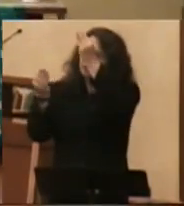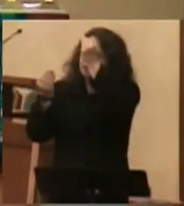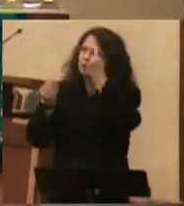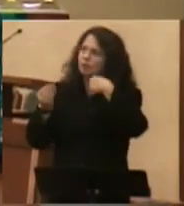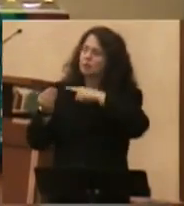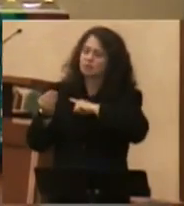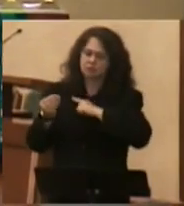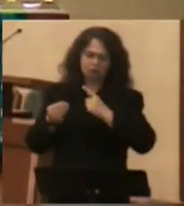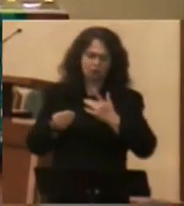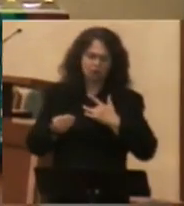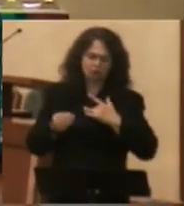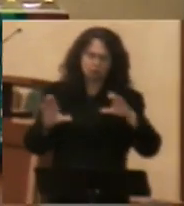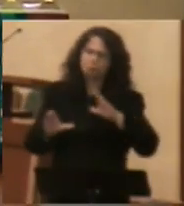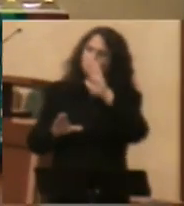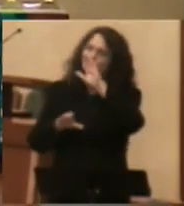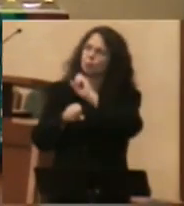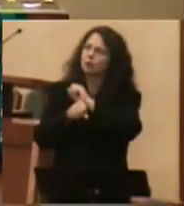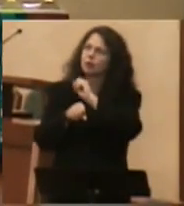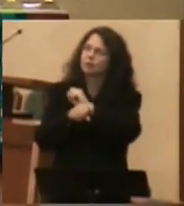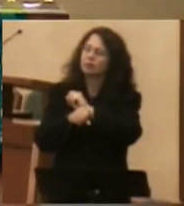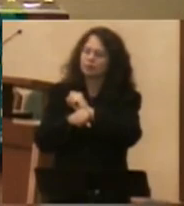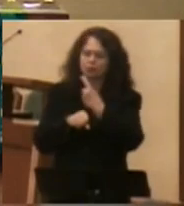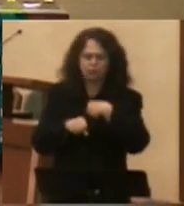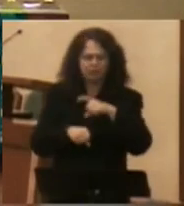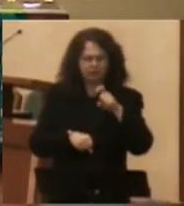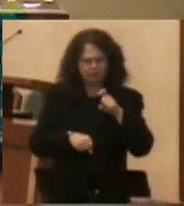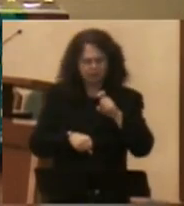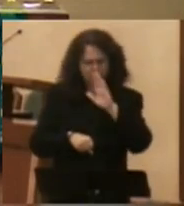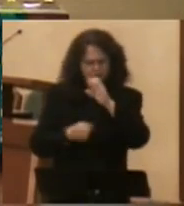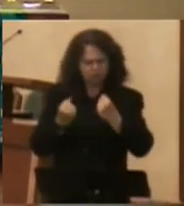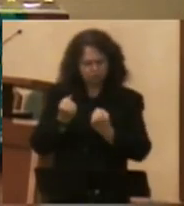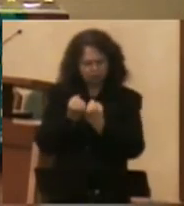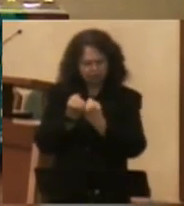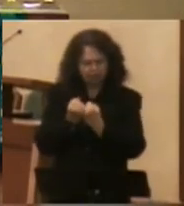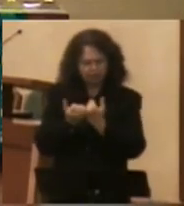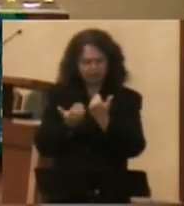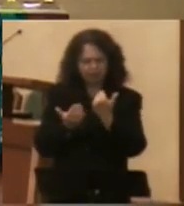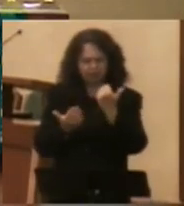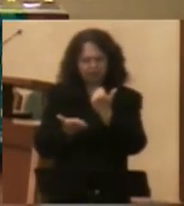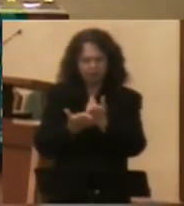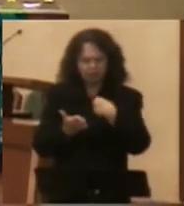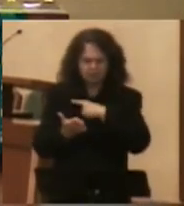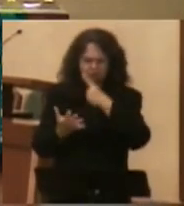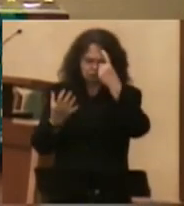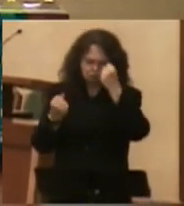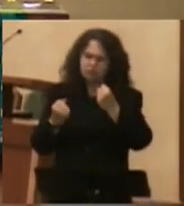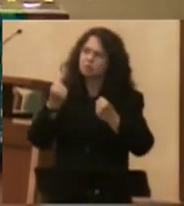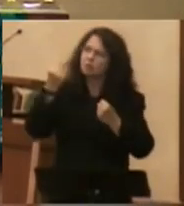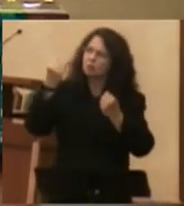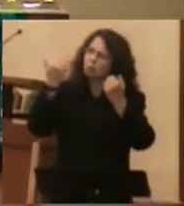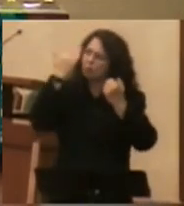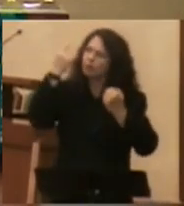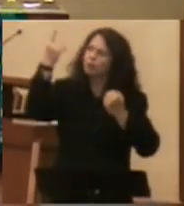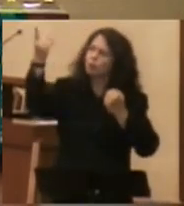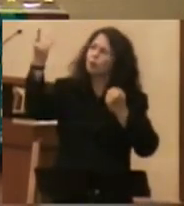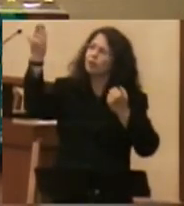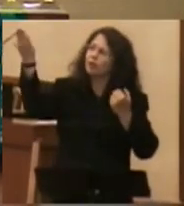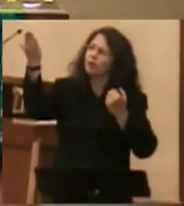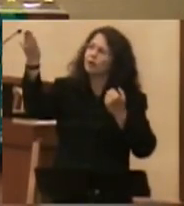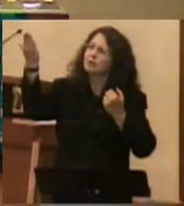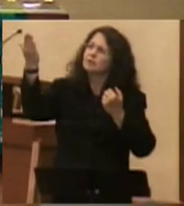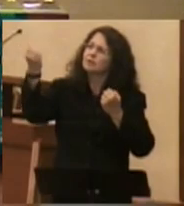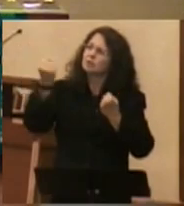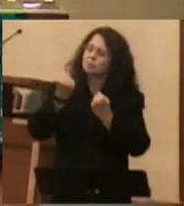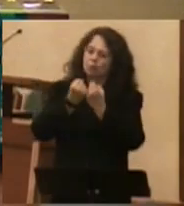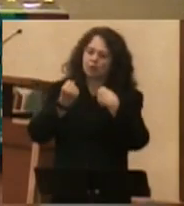do your work. And when we are in need, Lord, help us to trust that you are there to support us and offer us what